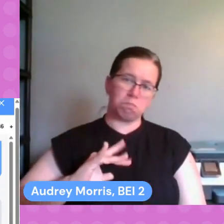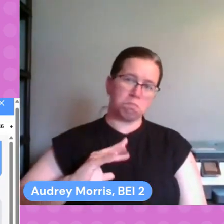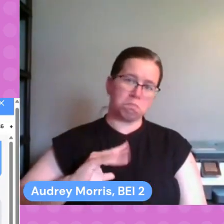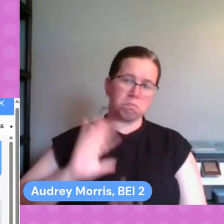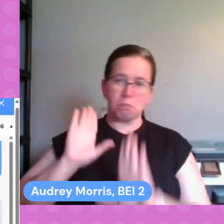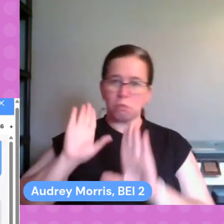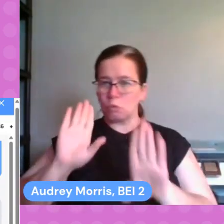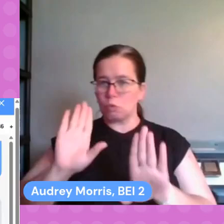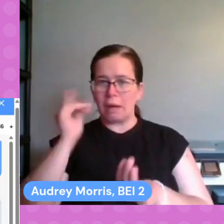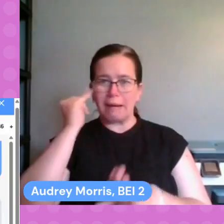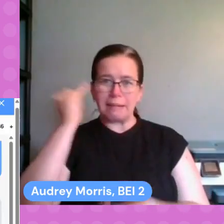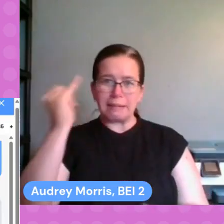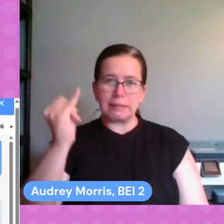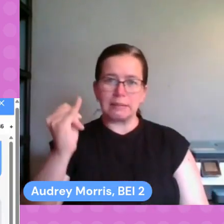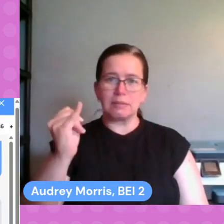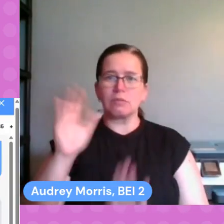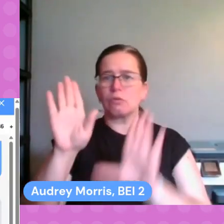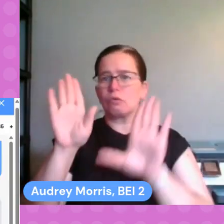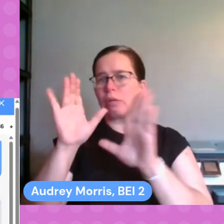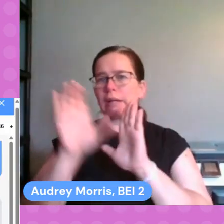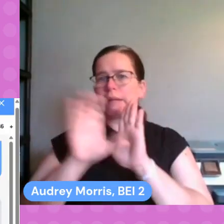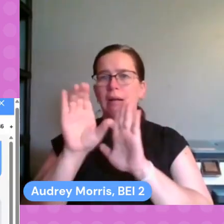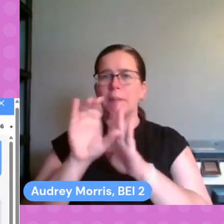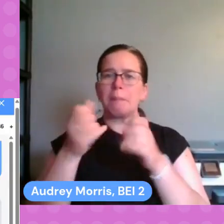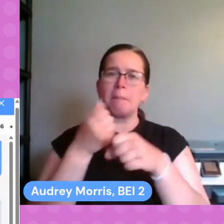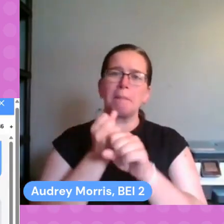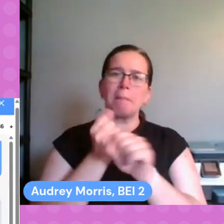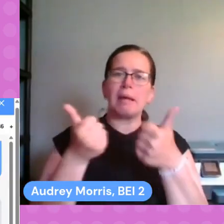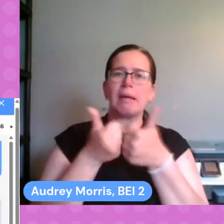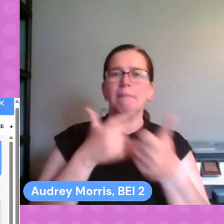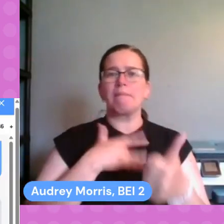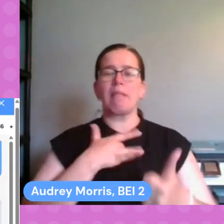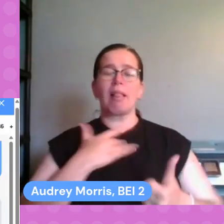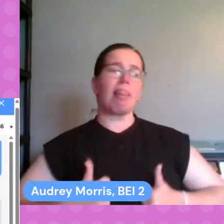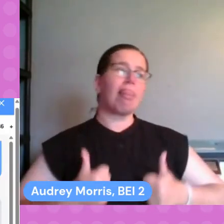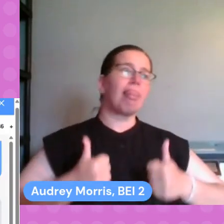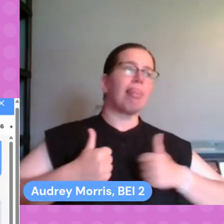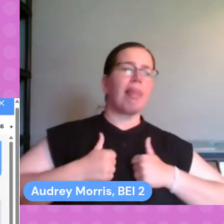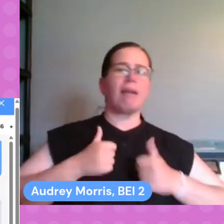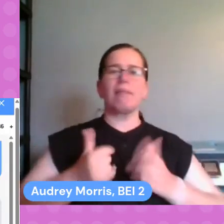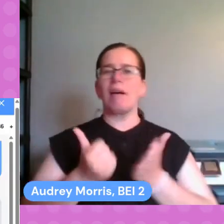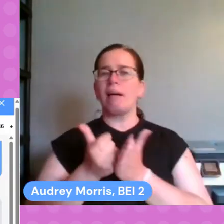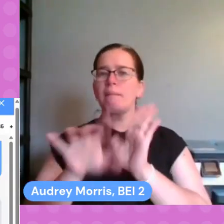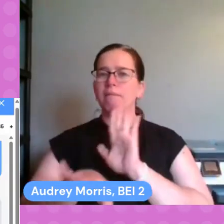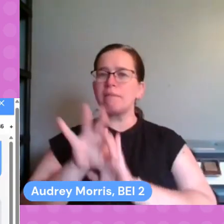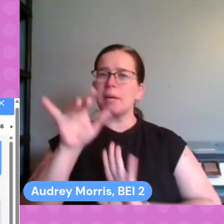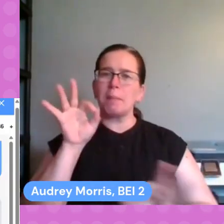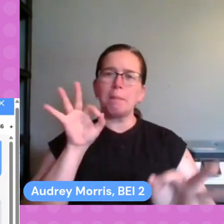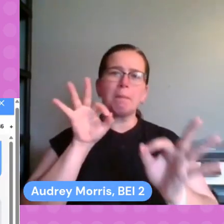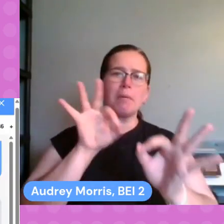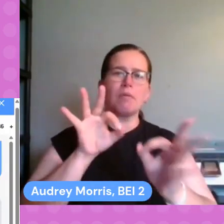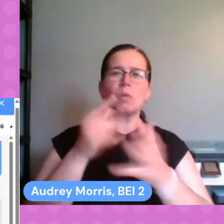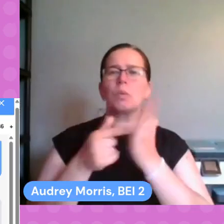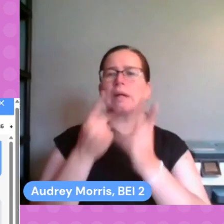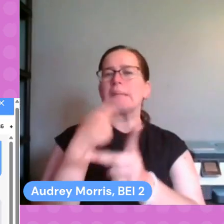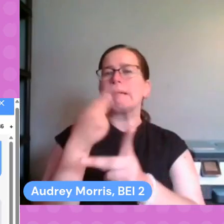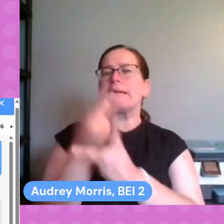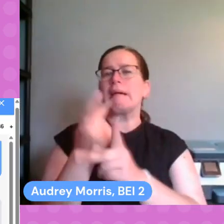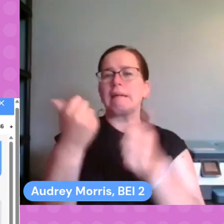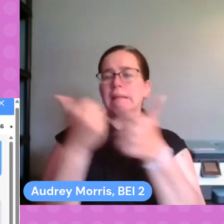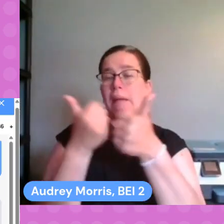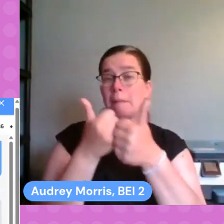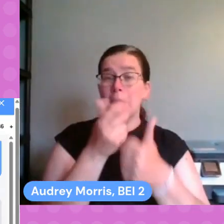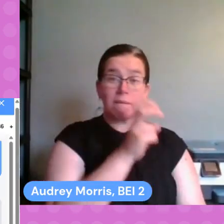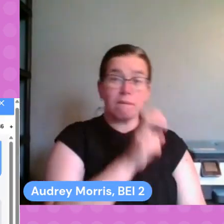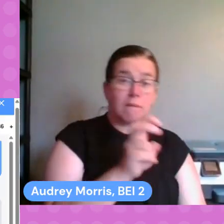fantastic idea! A great character can make a game feel so alive. To help me find the perfect inspiration, what kind of game are you imagining? Is it an adventure,